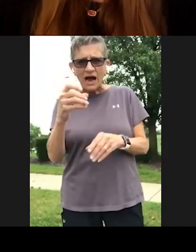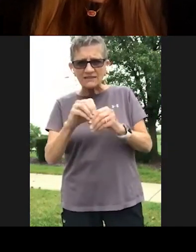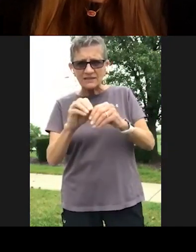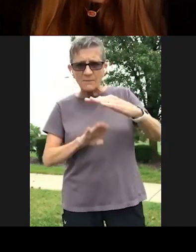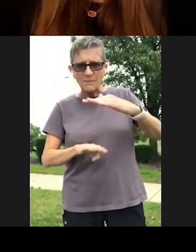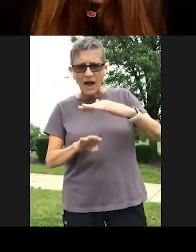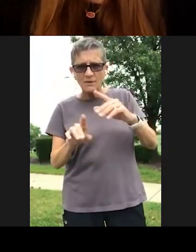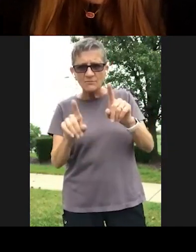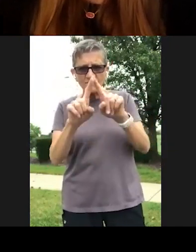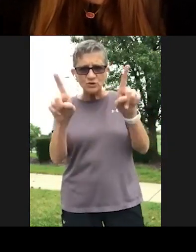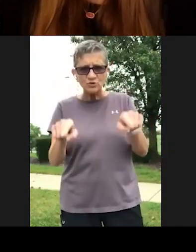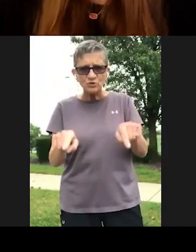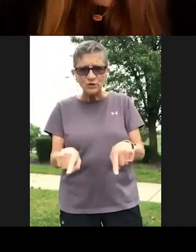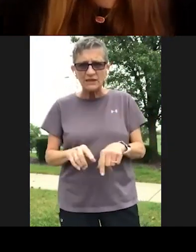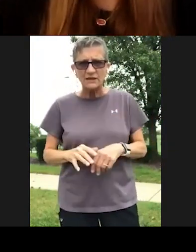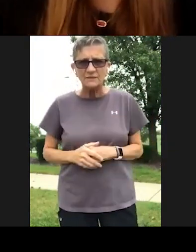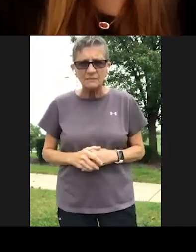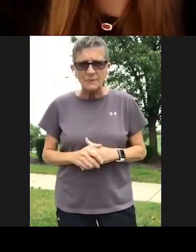Okay.